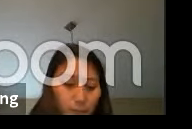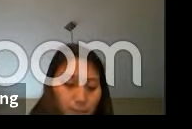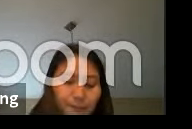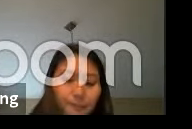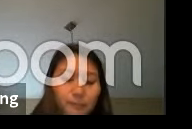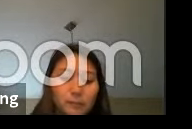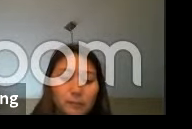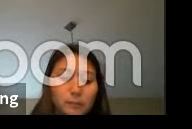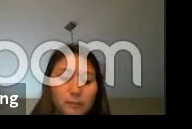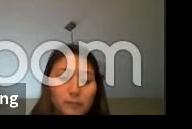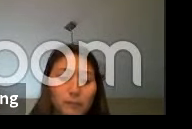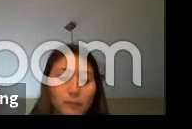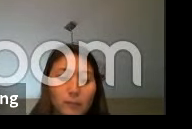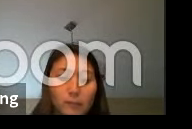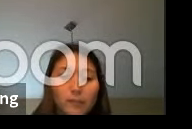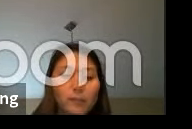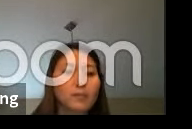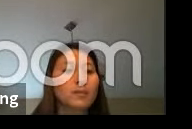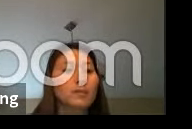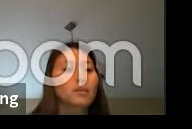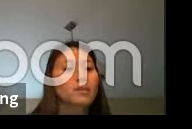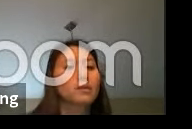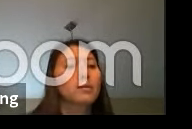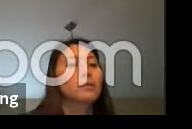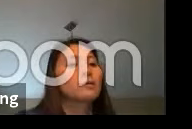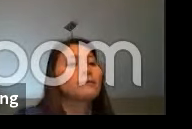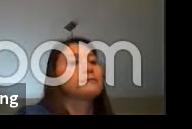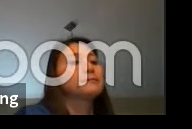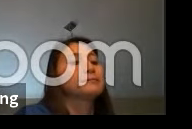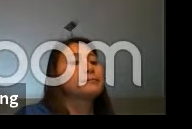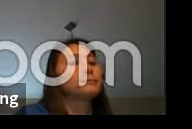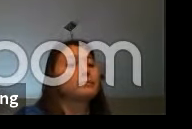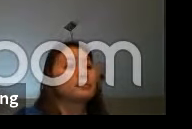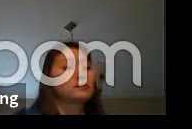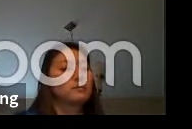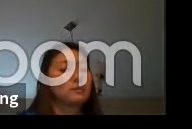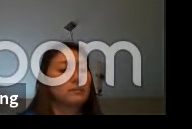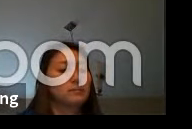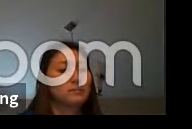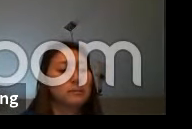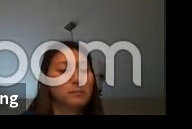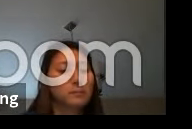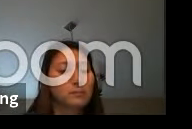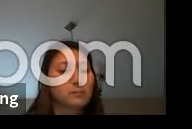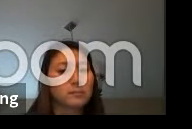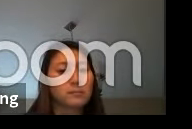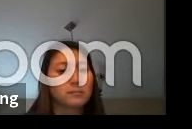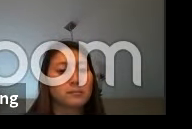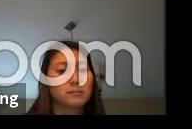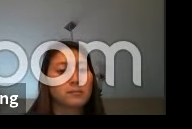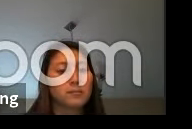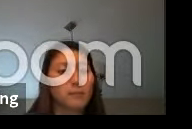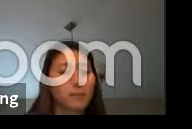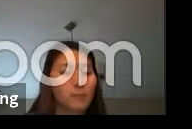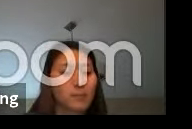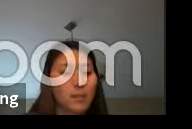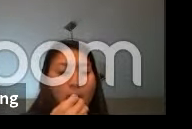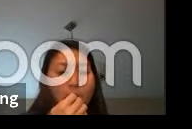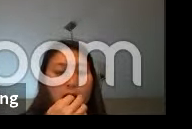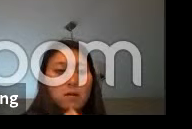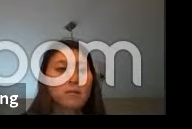if folks have additional questions, I can't go through every question in the chat because there's a whole bunch of them.